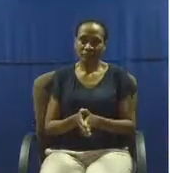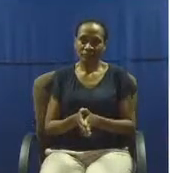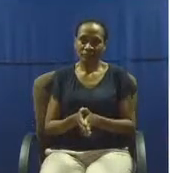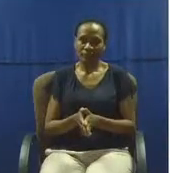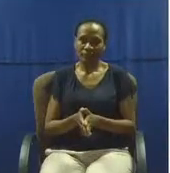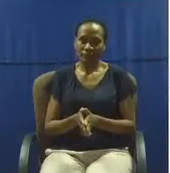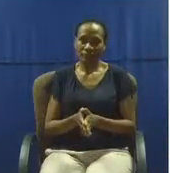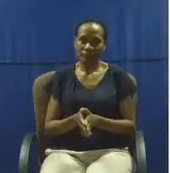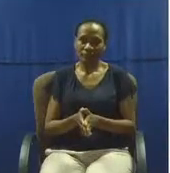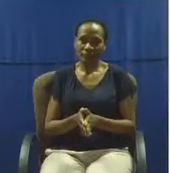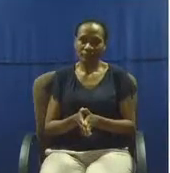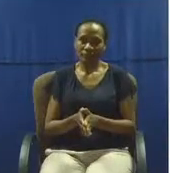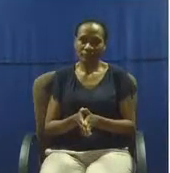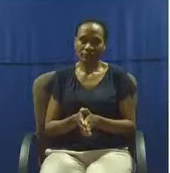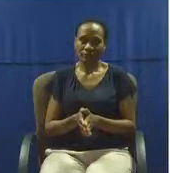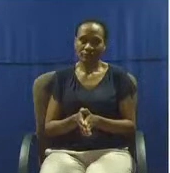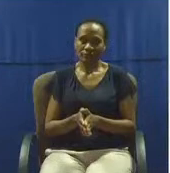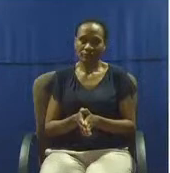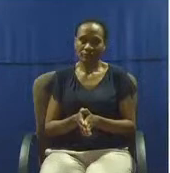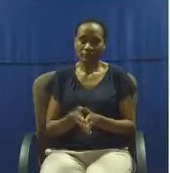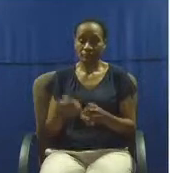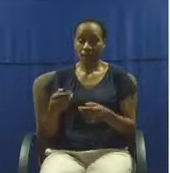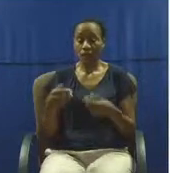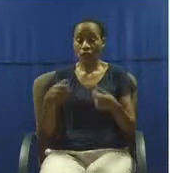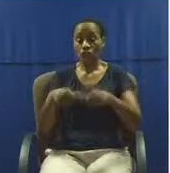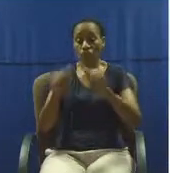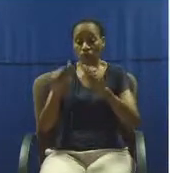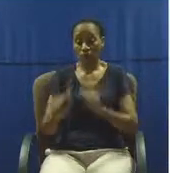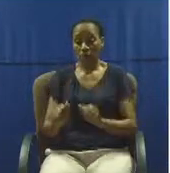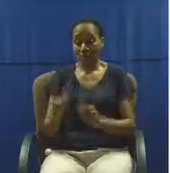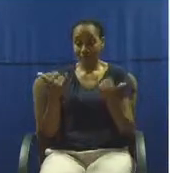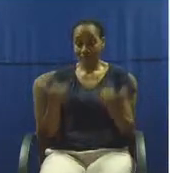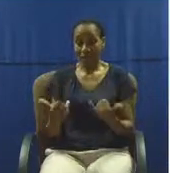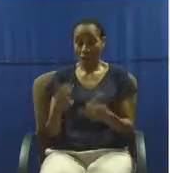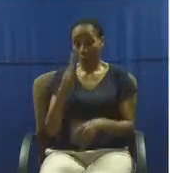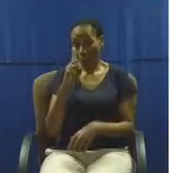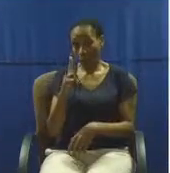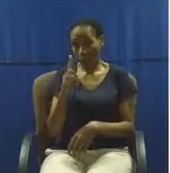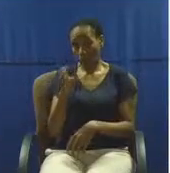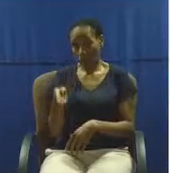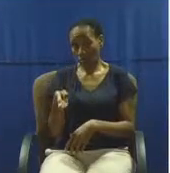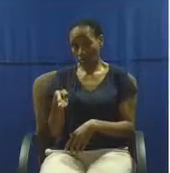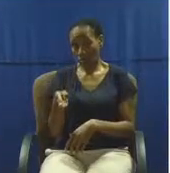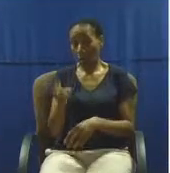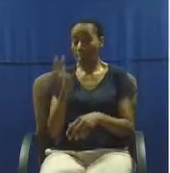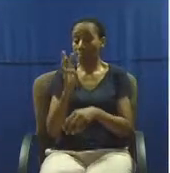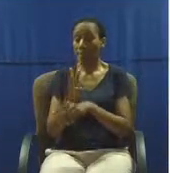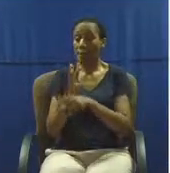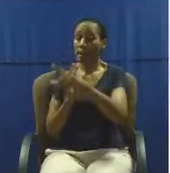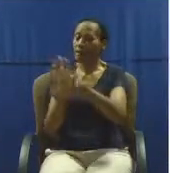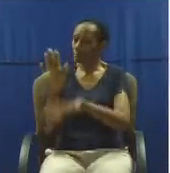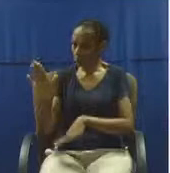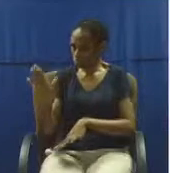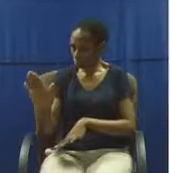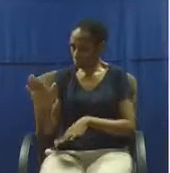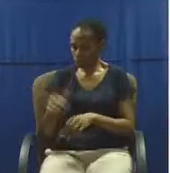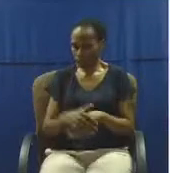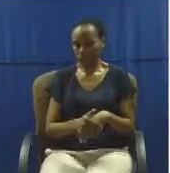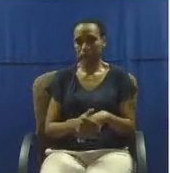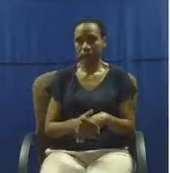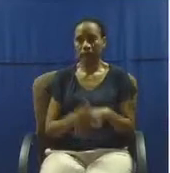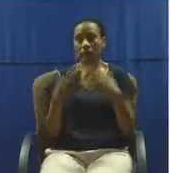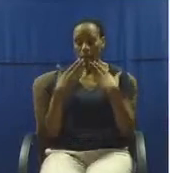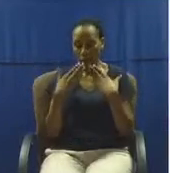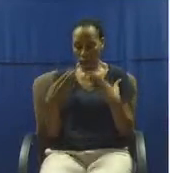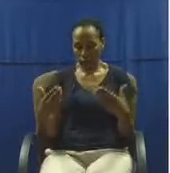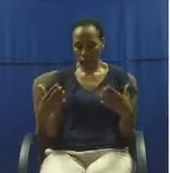There is only one chair presiding at the moment. Mama, I'll make a man. Thank you very